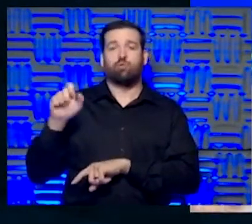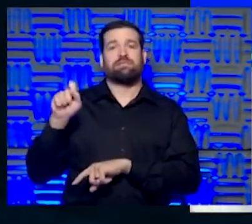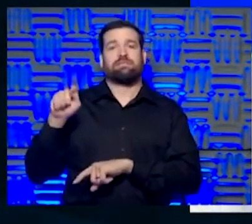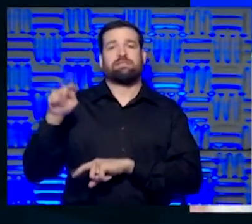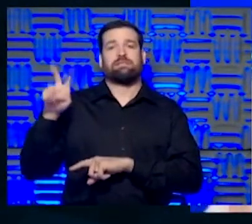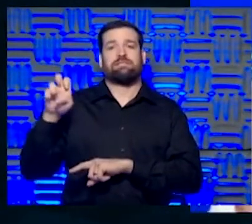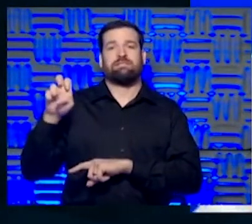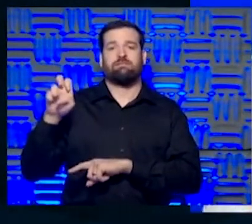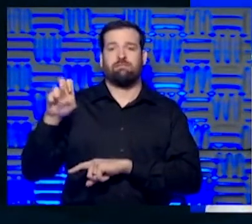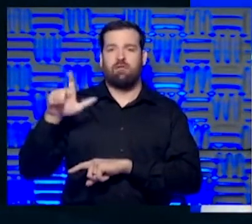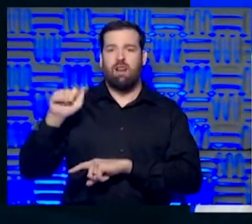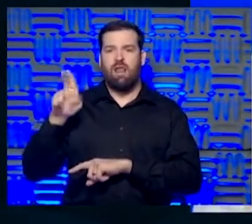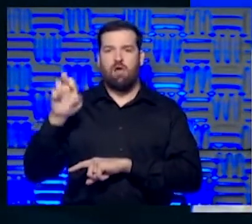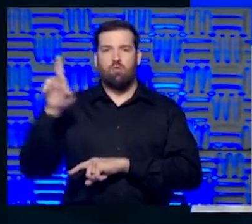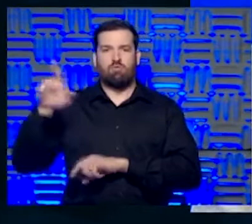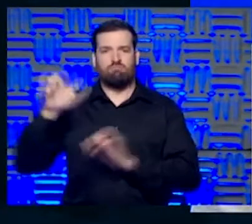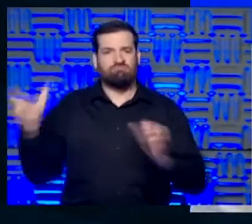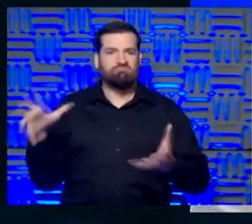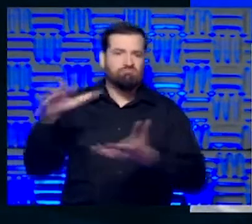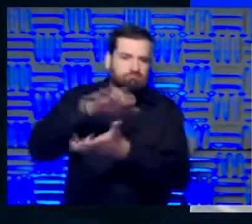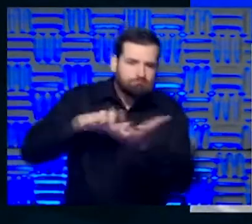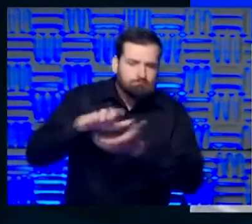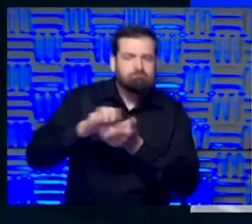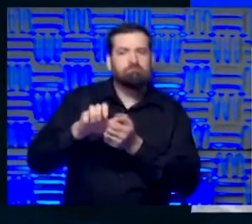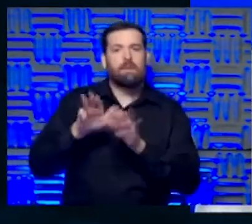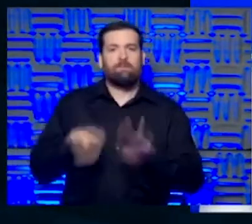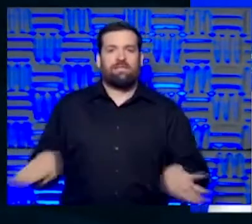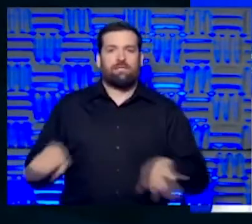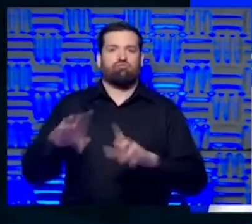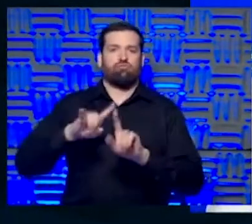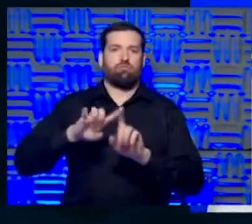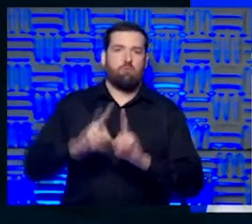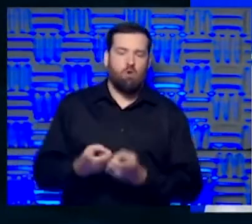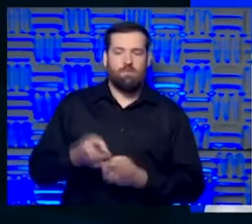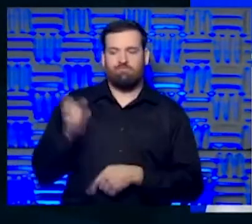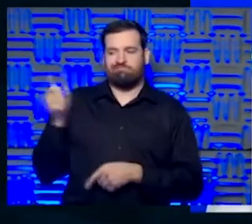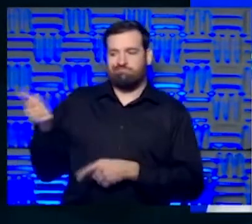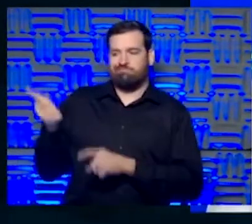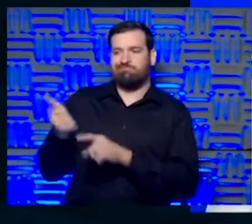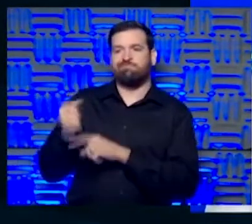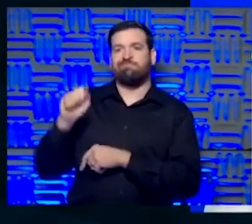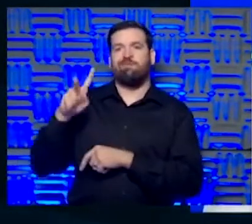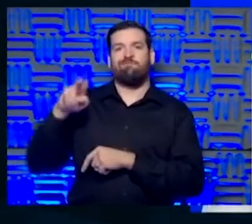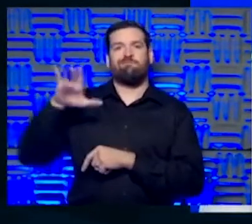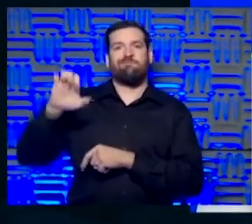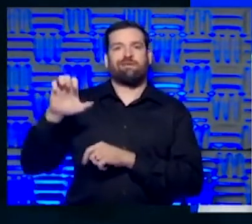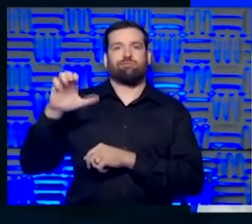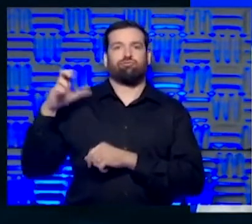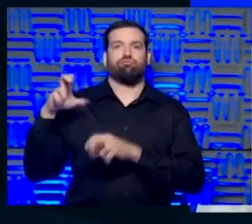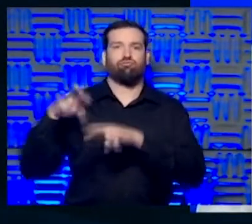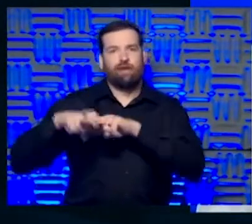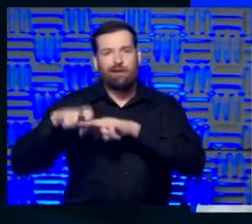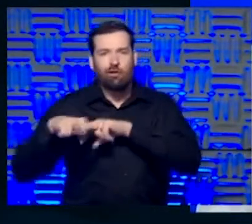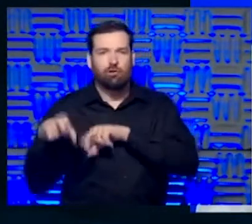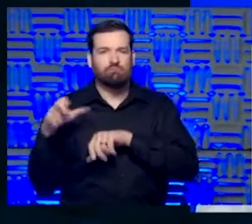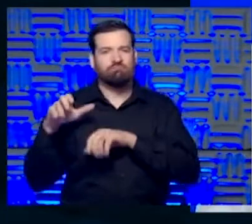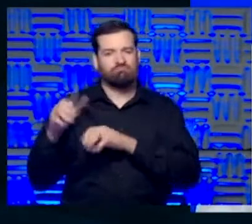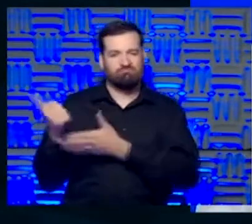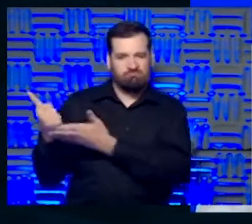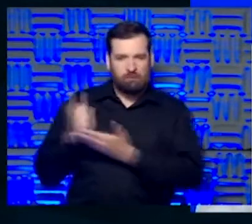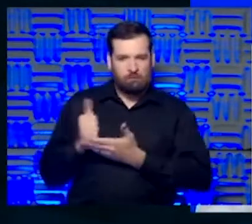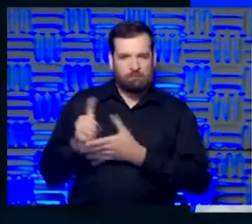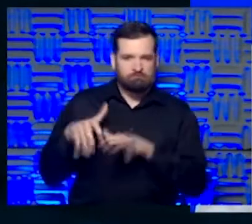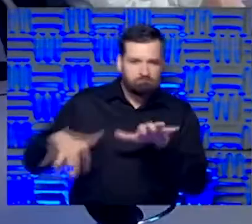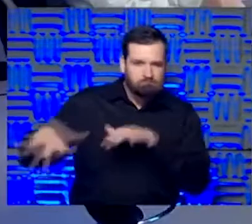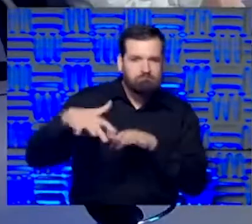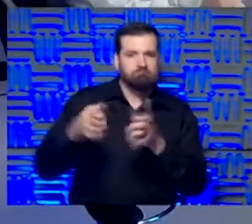pediatric, or we have a combined pediatric department between KU and Children's, and Steve Lauer is a vice chair and really helps run things on our campus and a longtime friend.